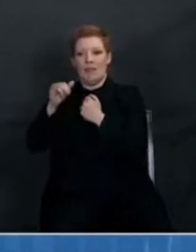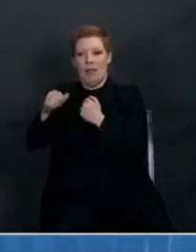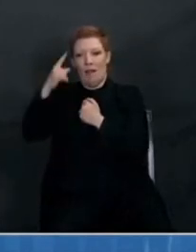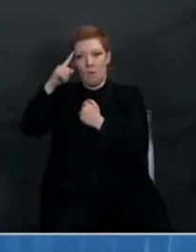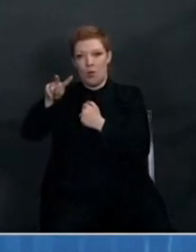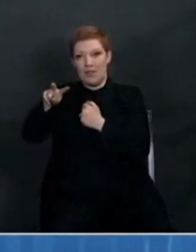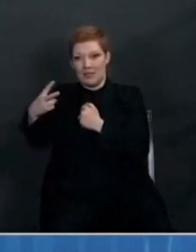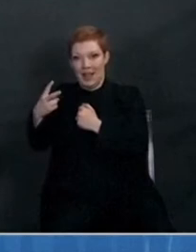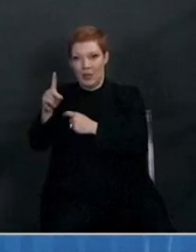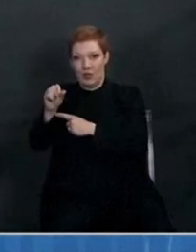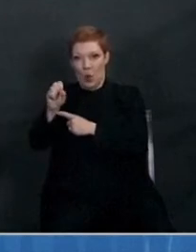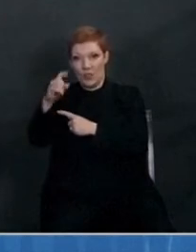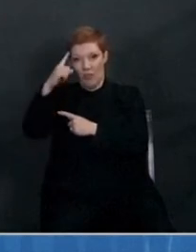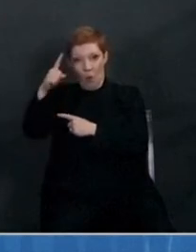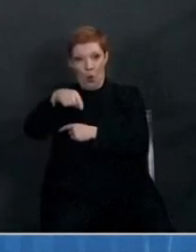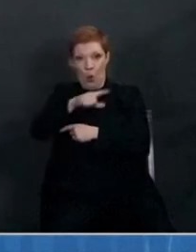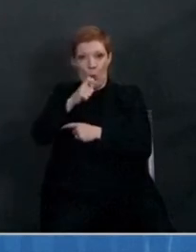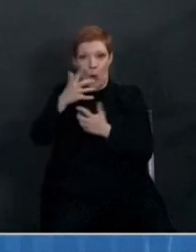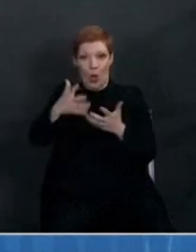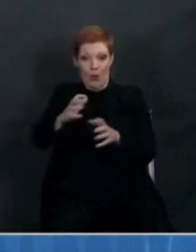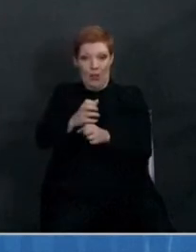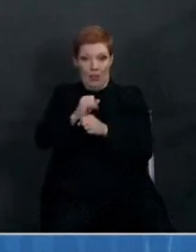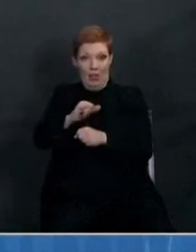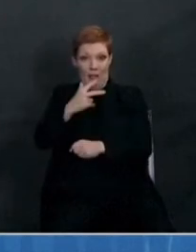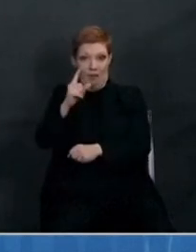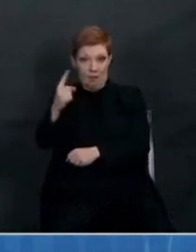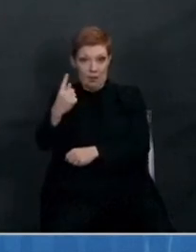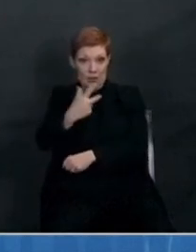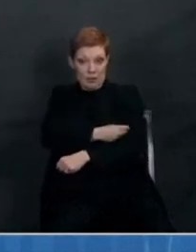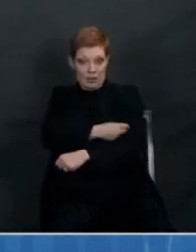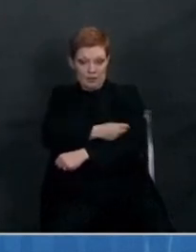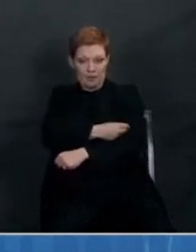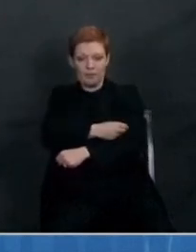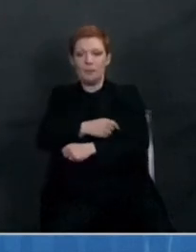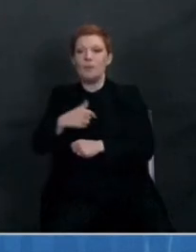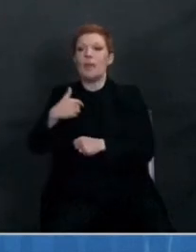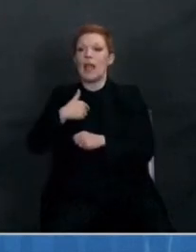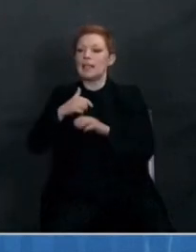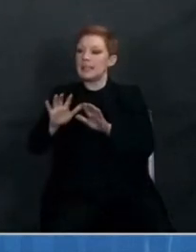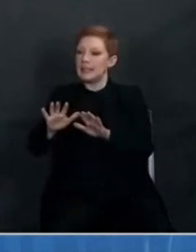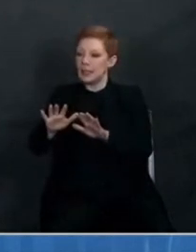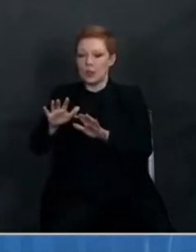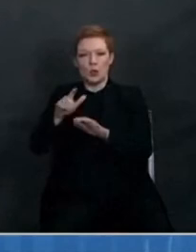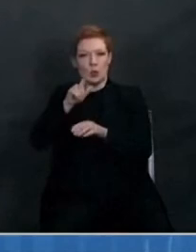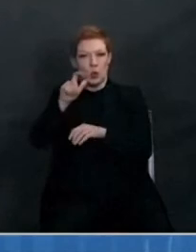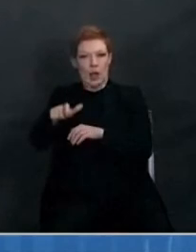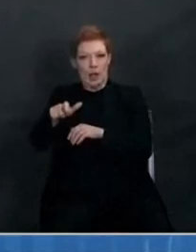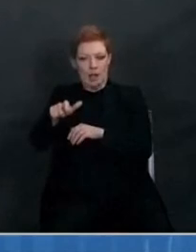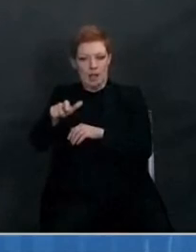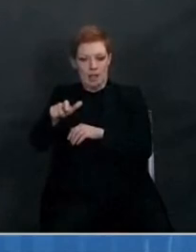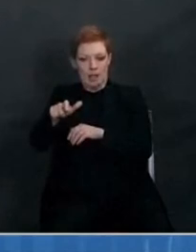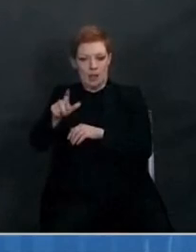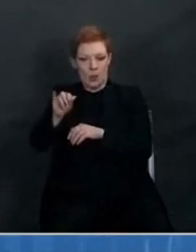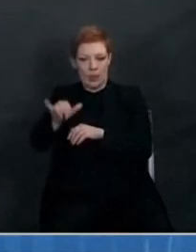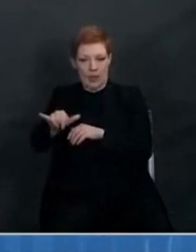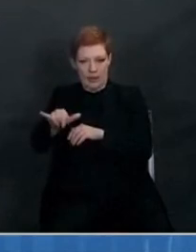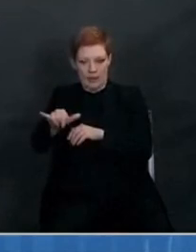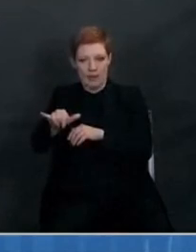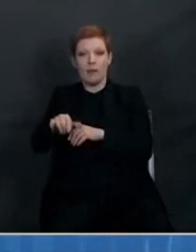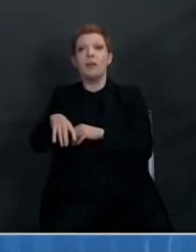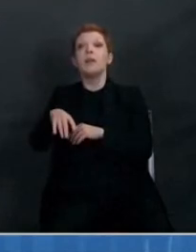to happen and should not happen. In some cases, providers are canceling appointments with patients they could